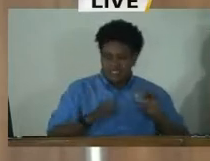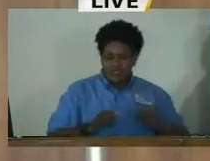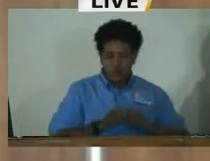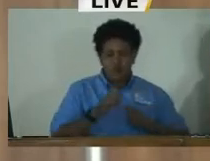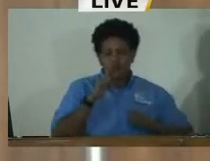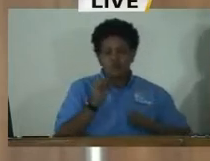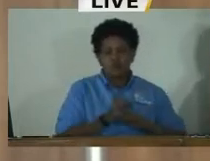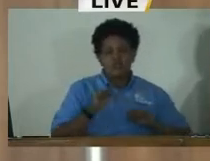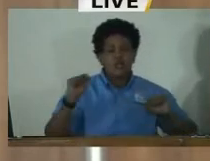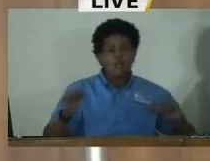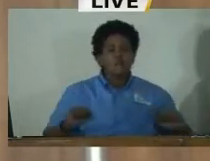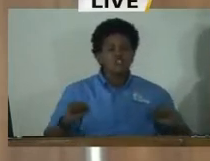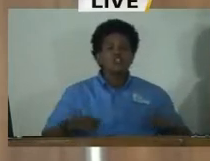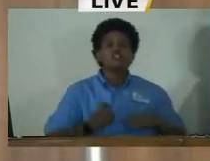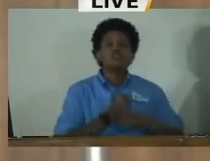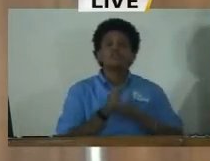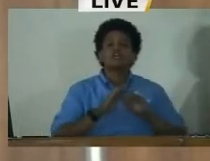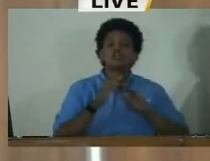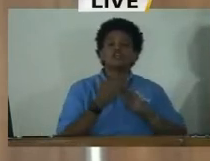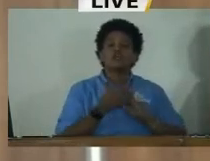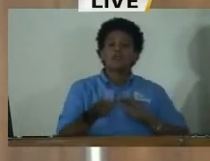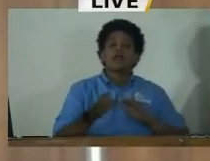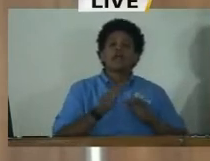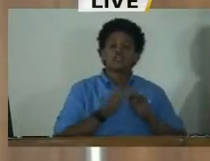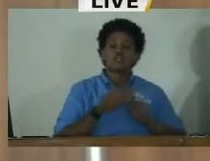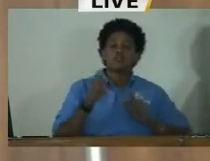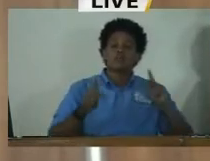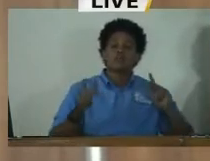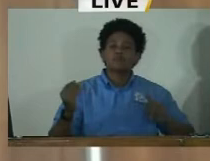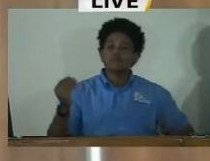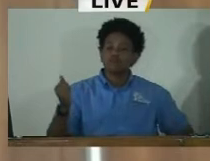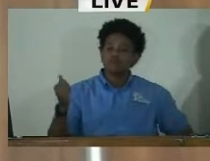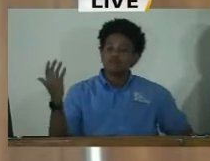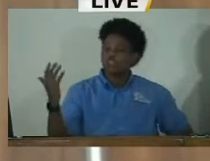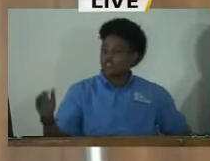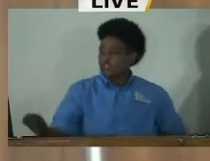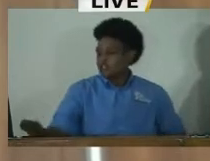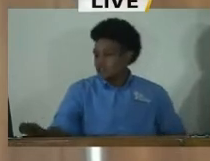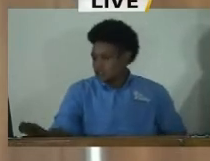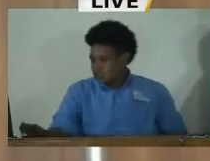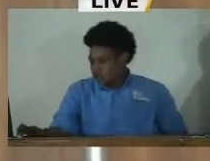the potential to make Jamaica and Jamaicans wealthy.